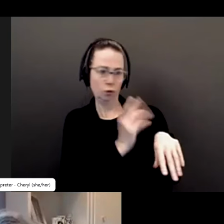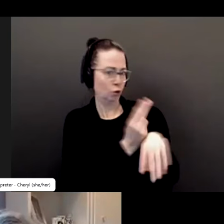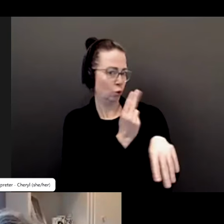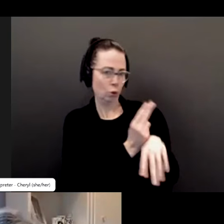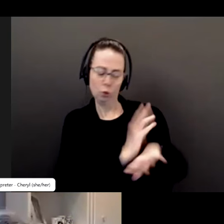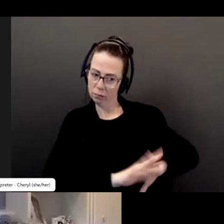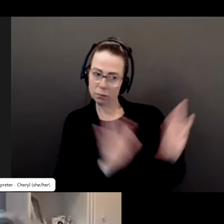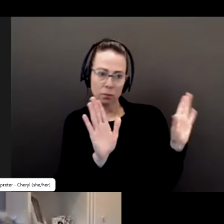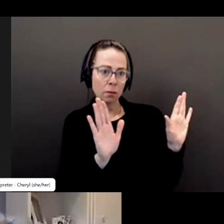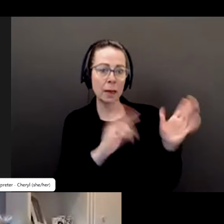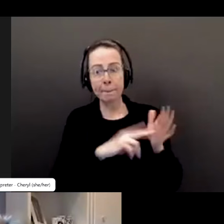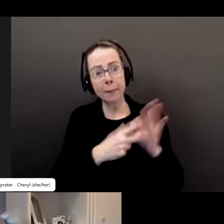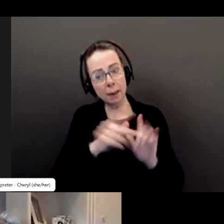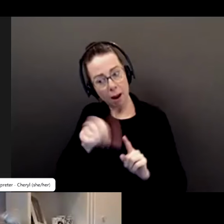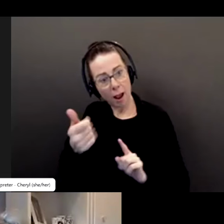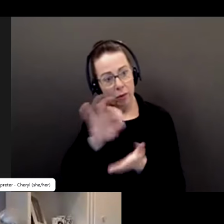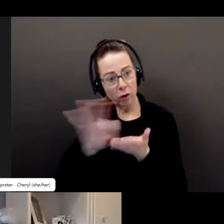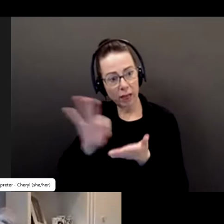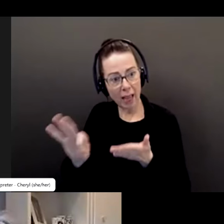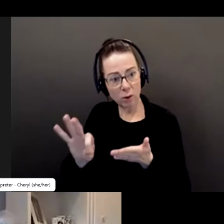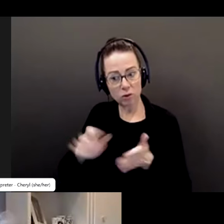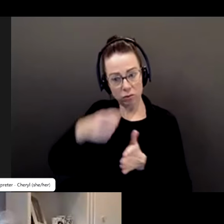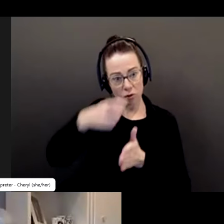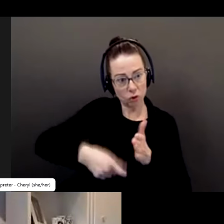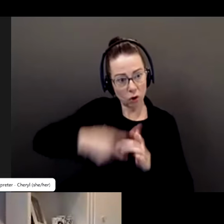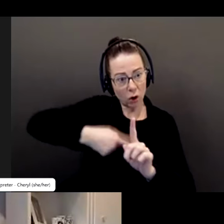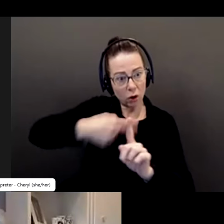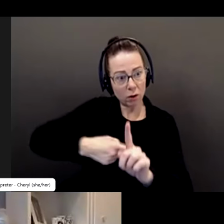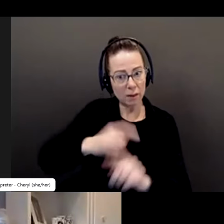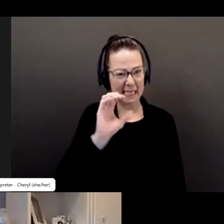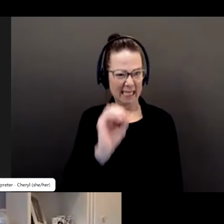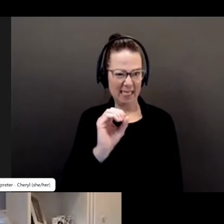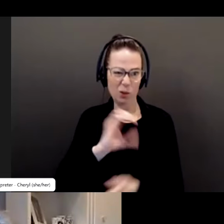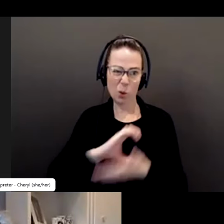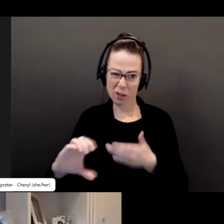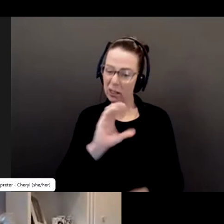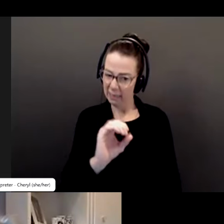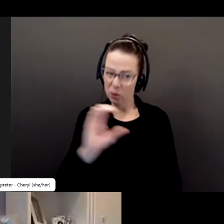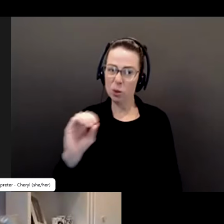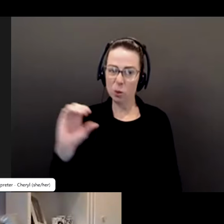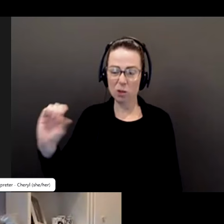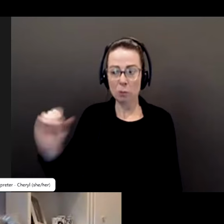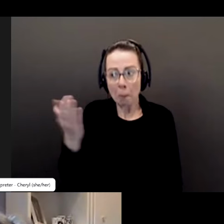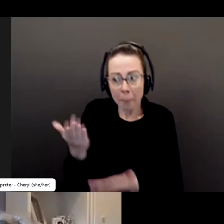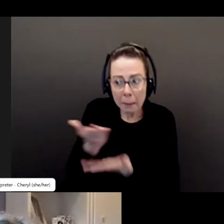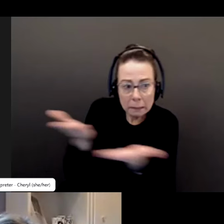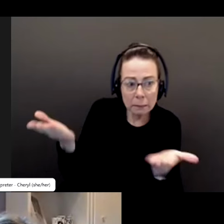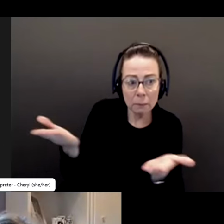else. So something maybe if people aren't aware of it, at least a TD, and they could check if it's true at other banks as well.